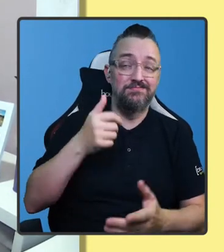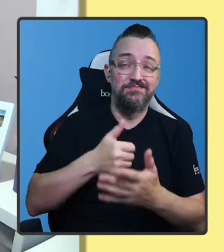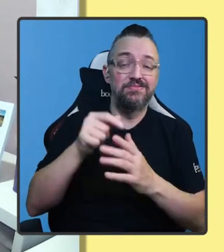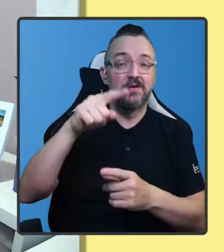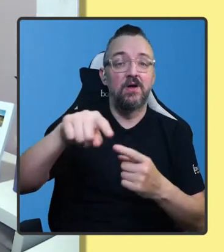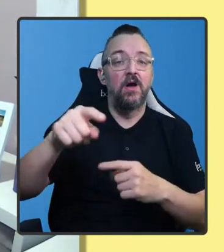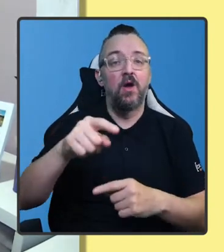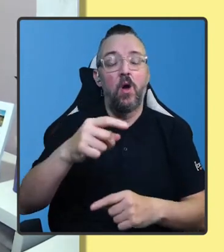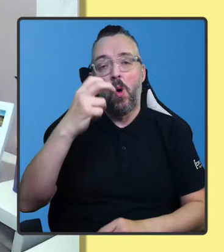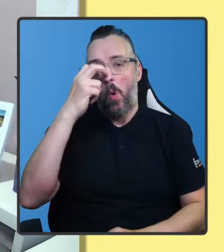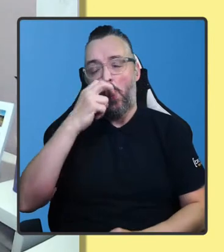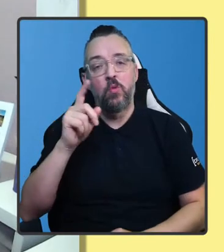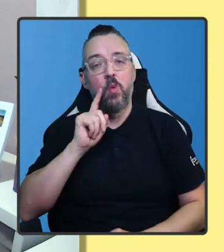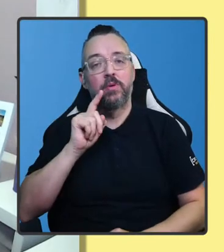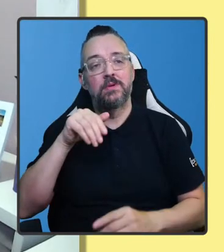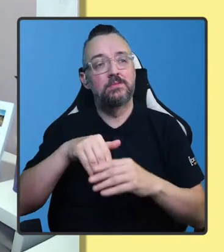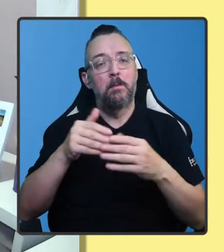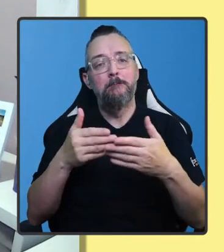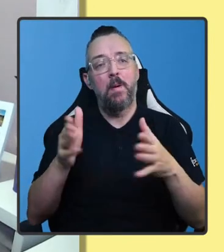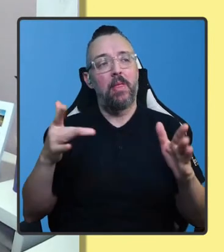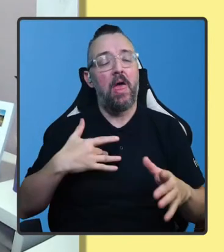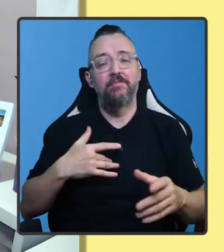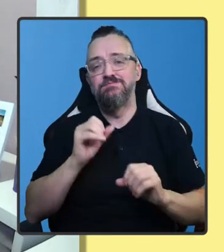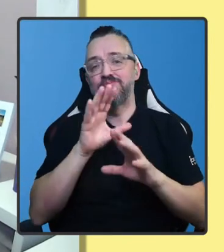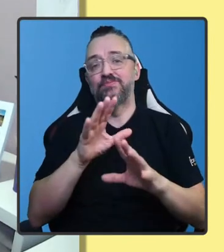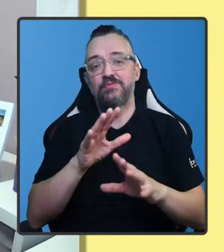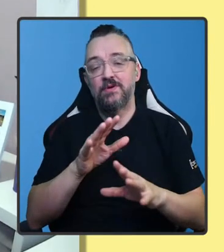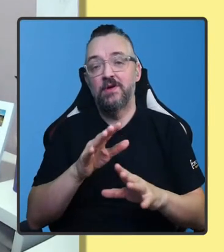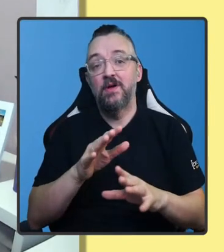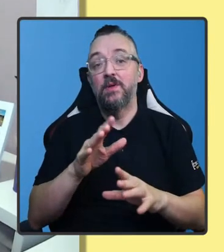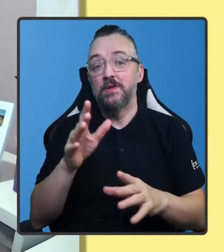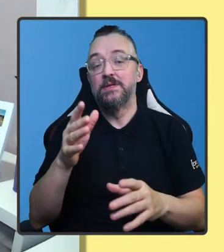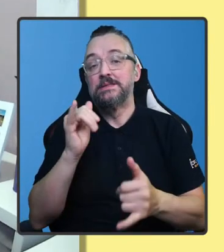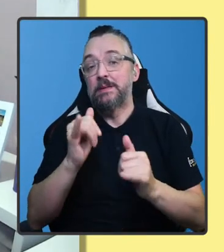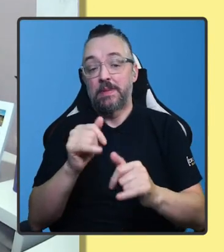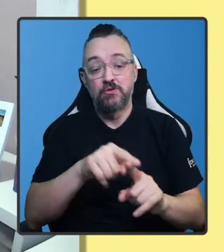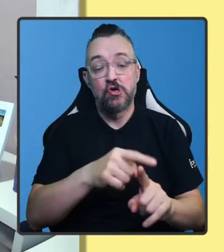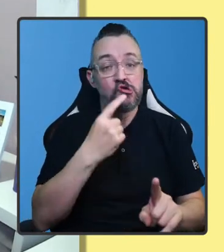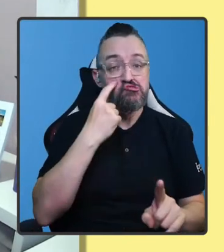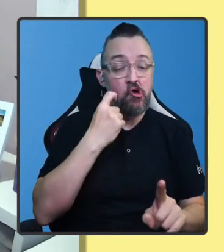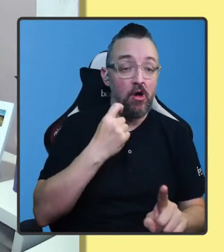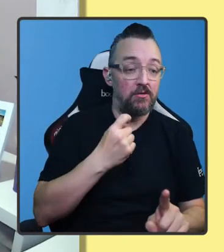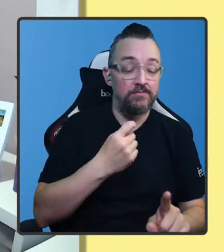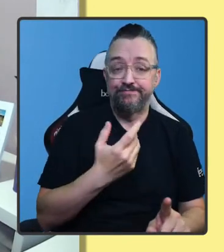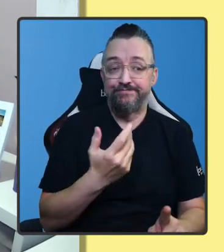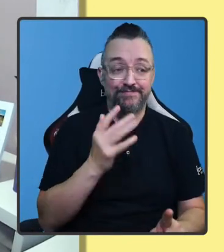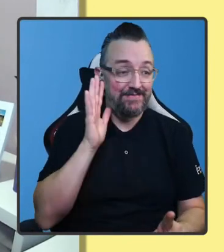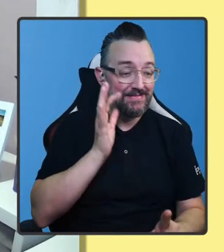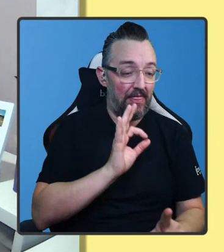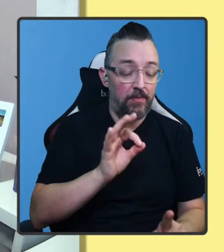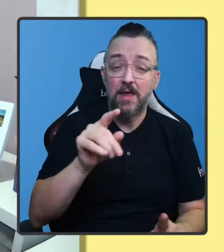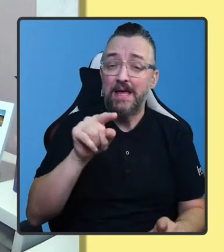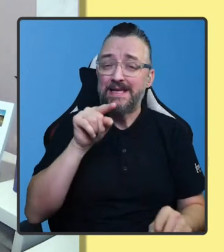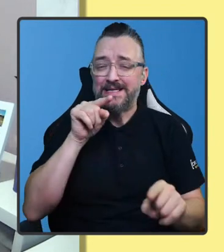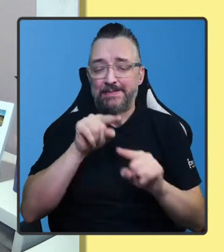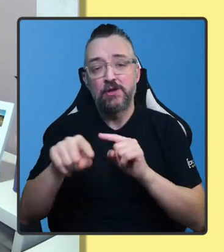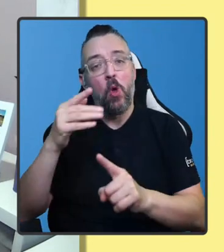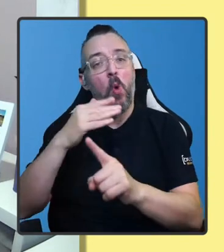life. It's just not the case. In fact, we often don't hear young women speaking in public life either, but older women's voices are